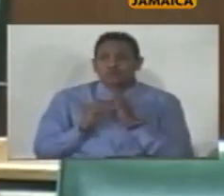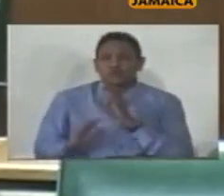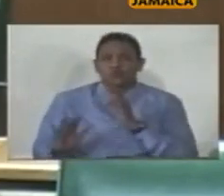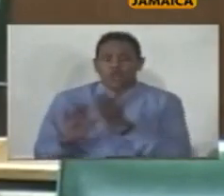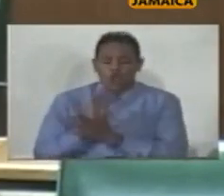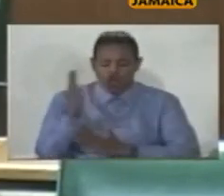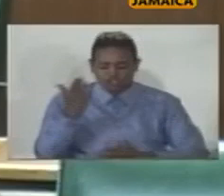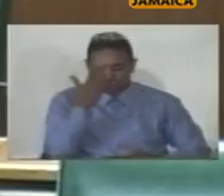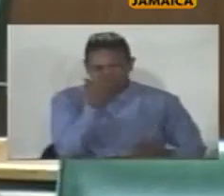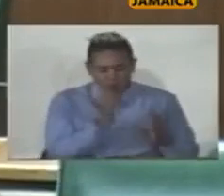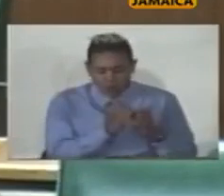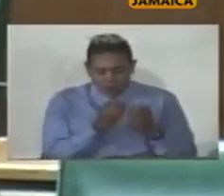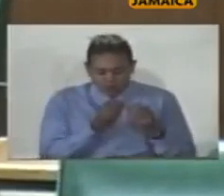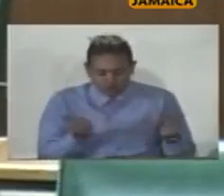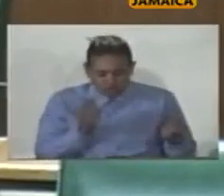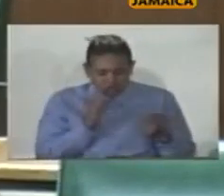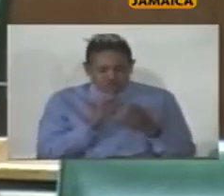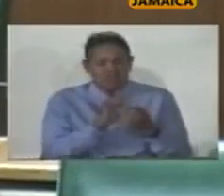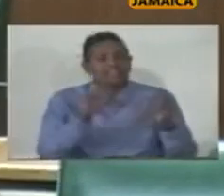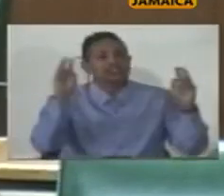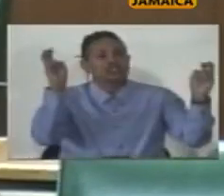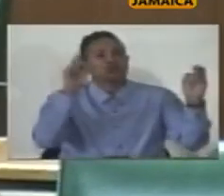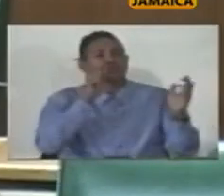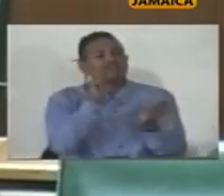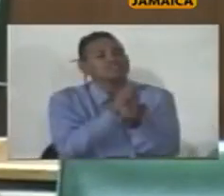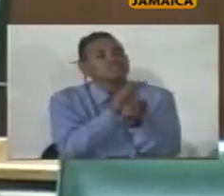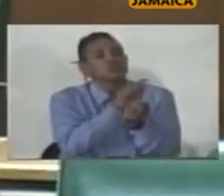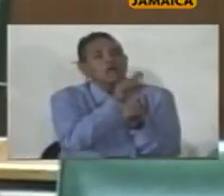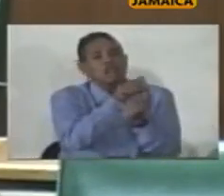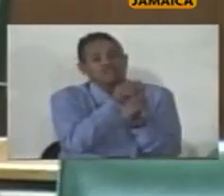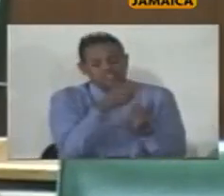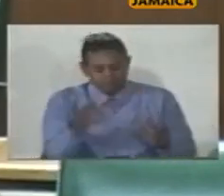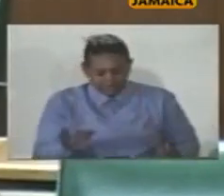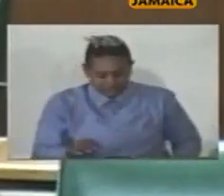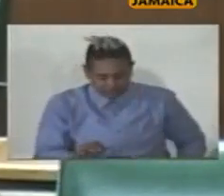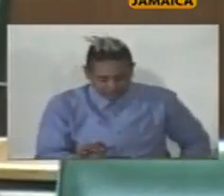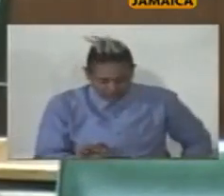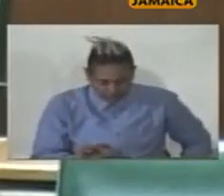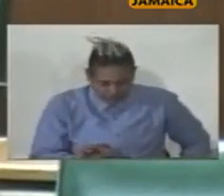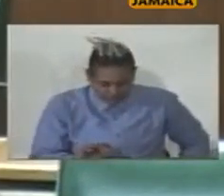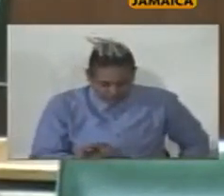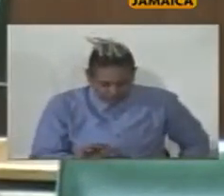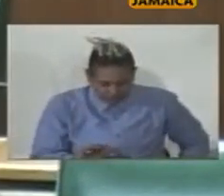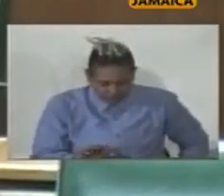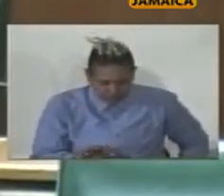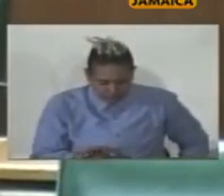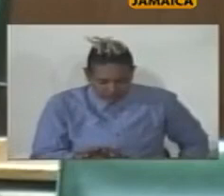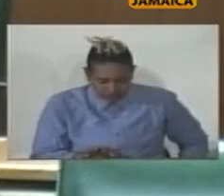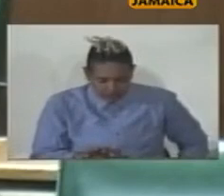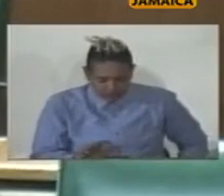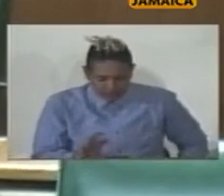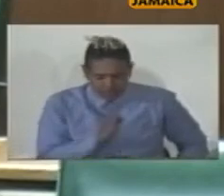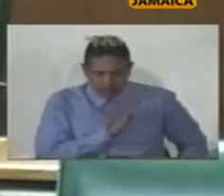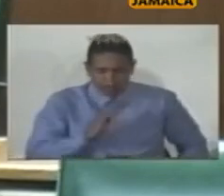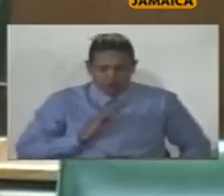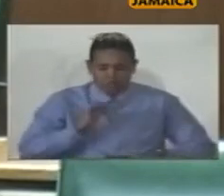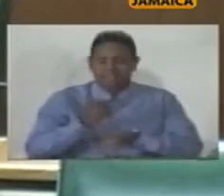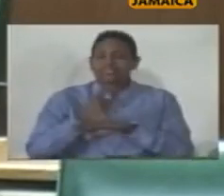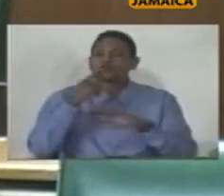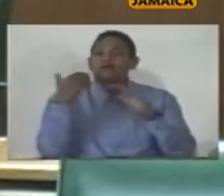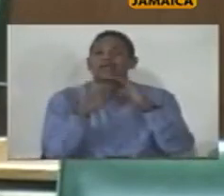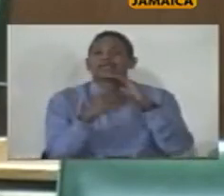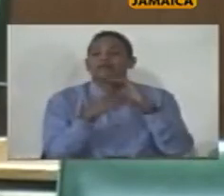college regarding the issue of sexual harassment? Answer: the board has set up an email